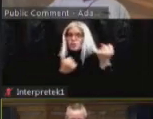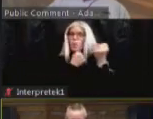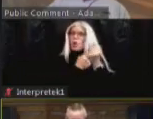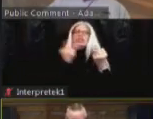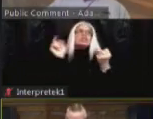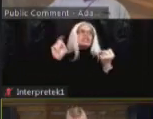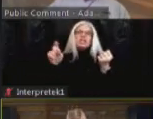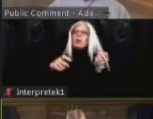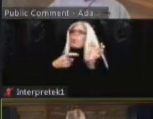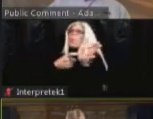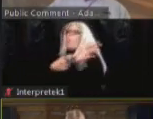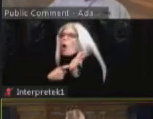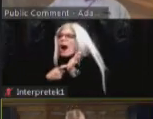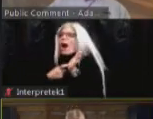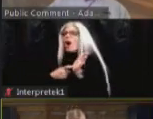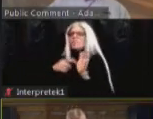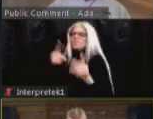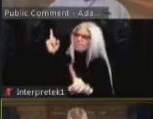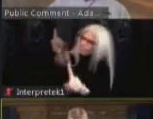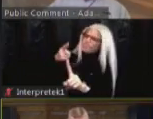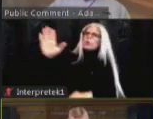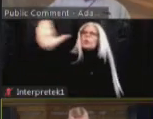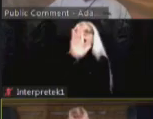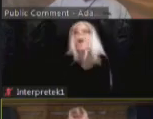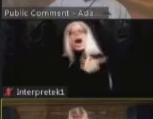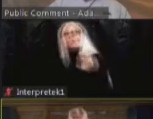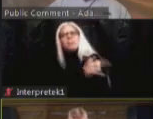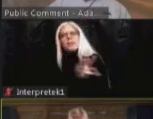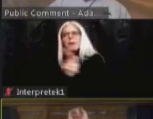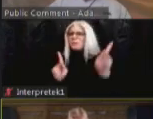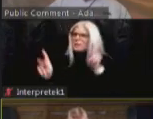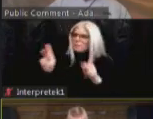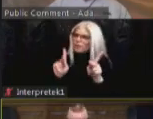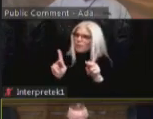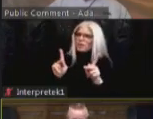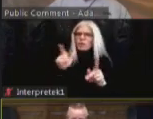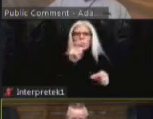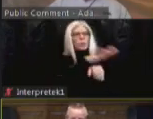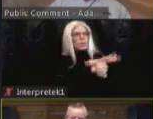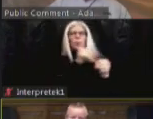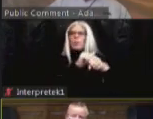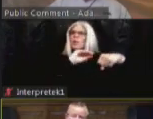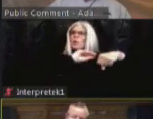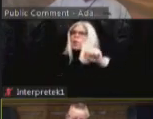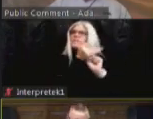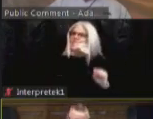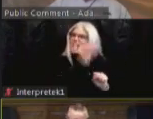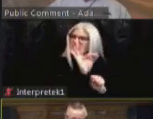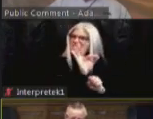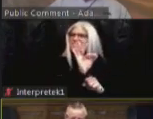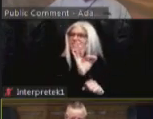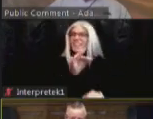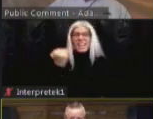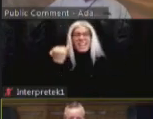first. And as far as this COVID-19 thing, it's an ongoing thing, and it's going to continue another